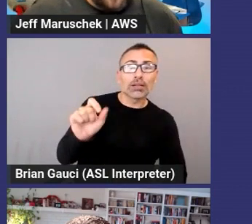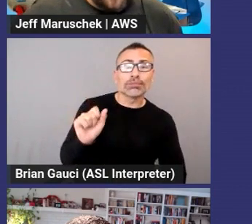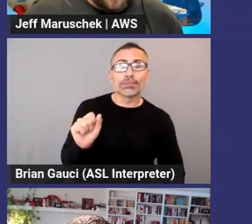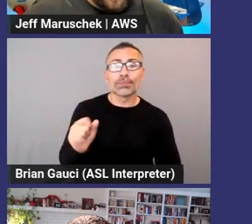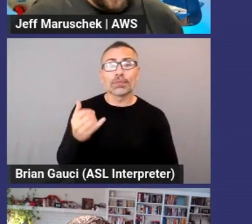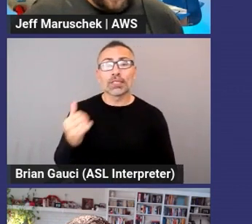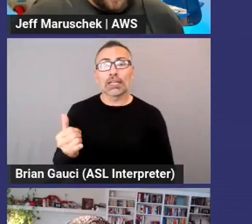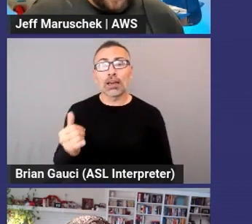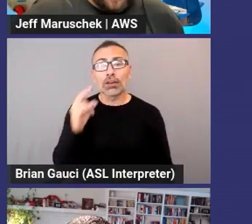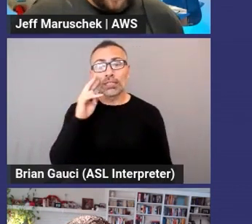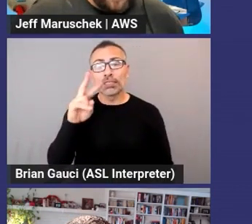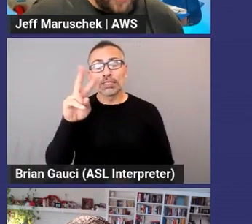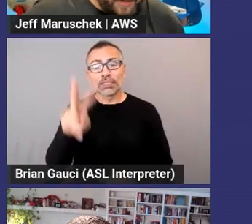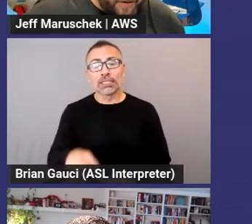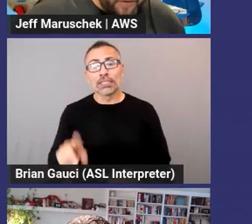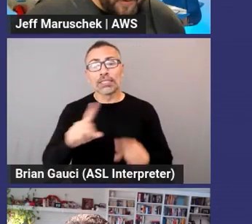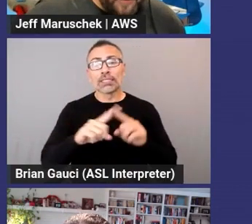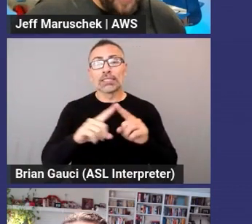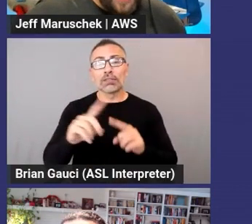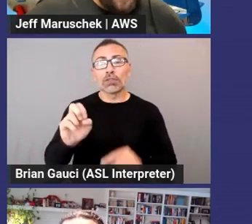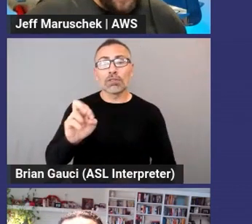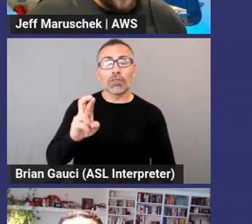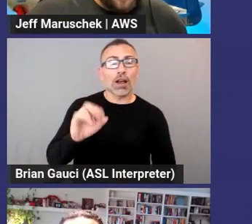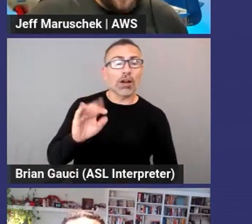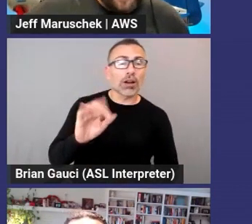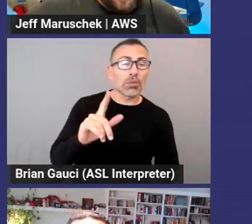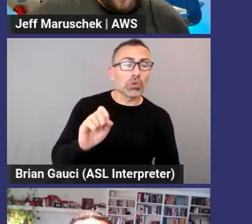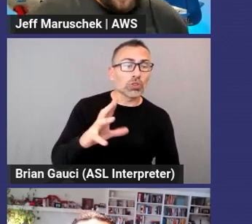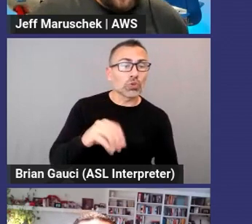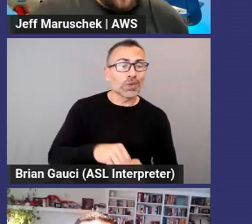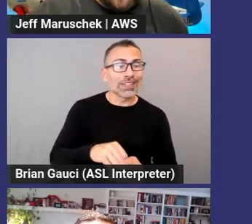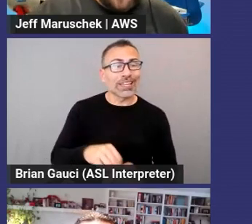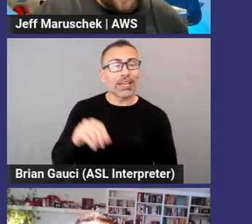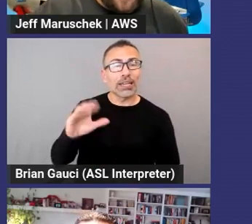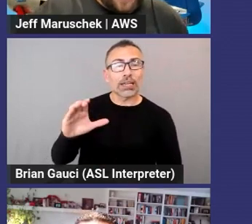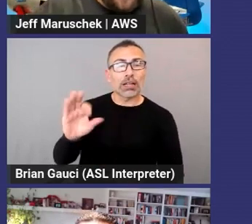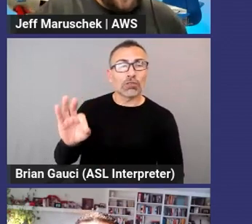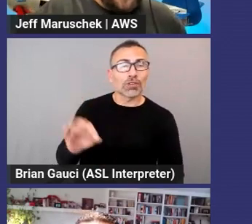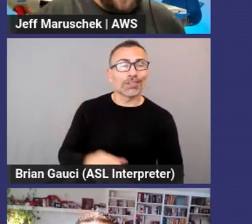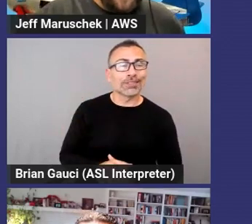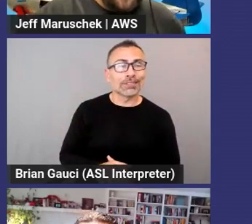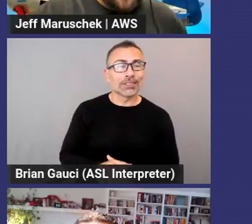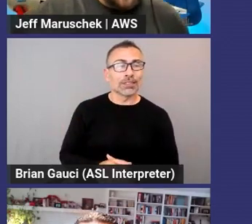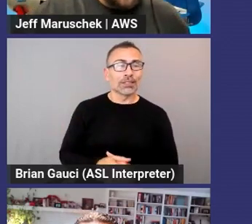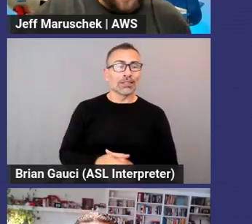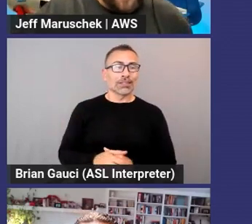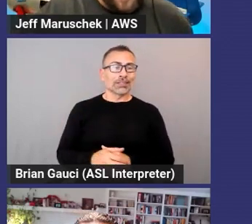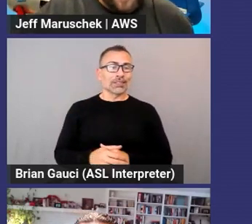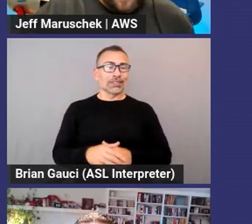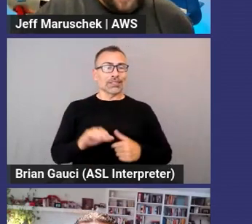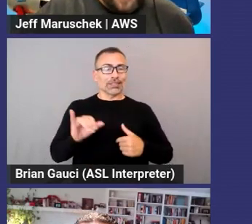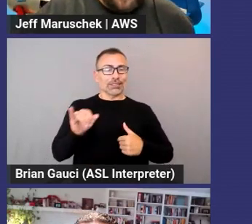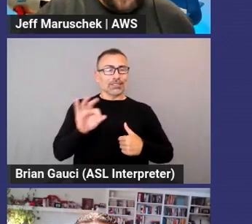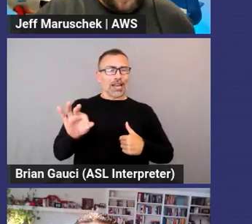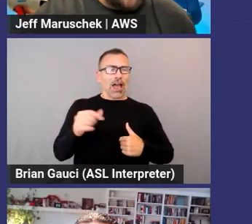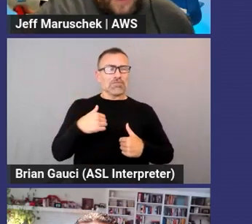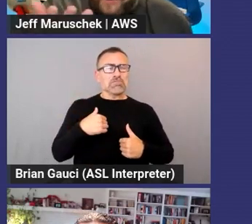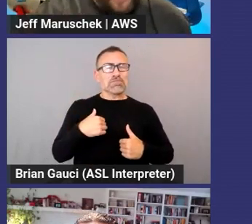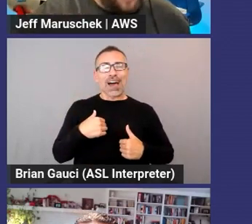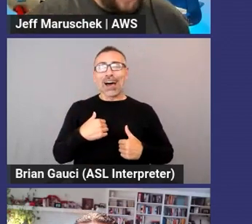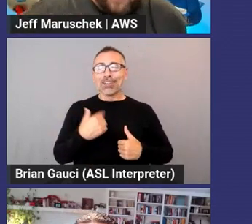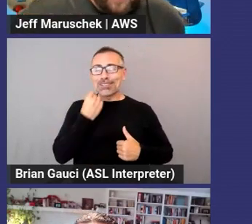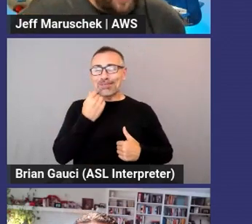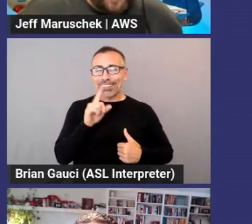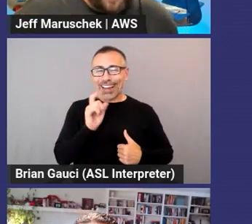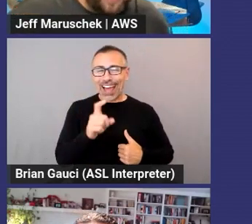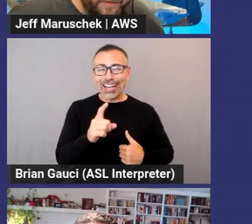different values. I can go ahead Richie, that and was a question I was just about to ask you this. Does it give you recommendations